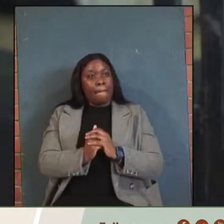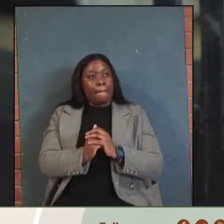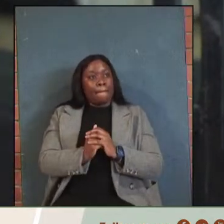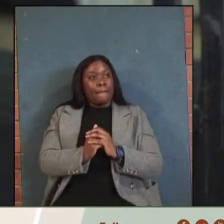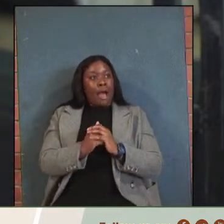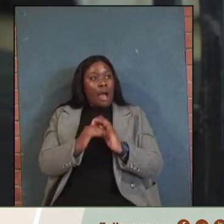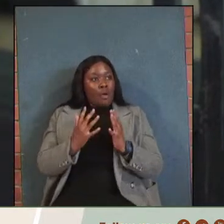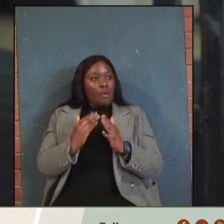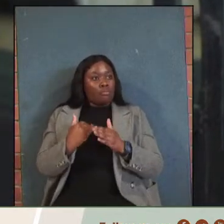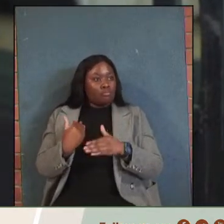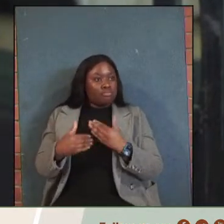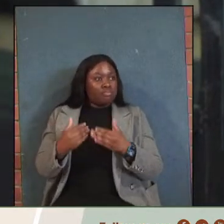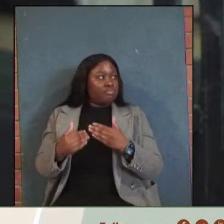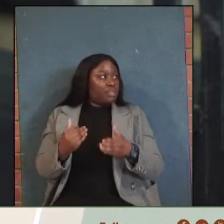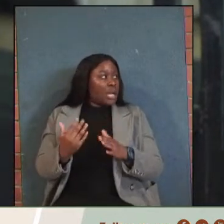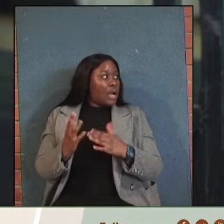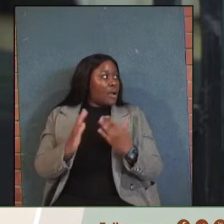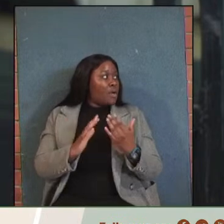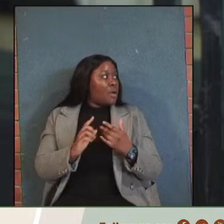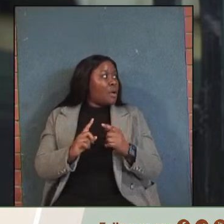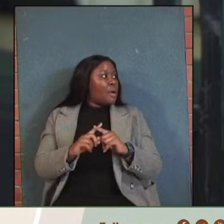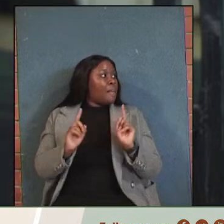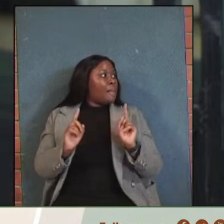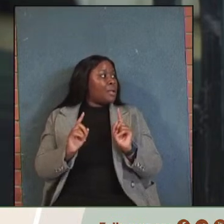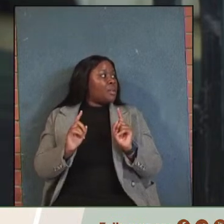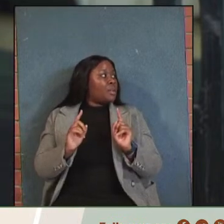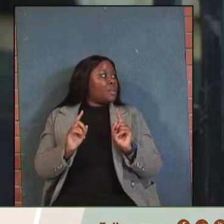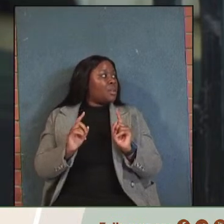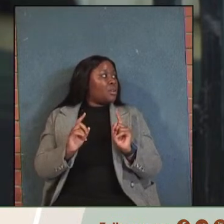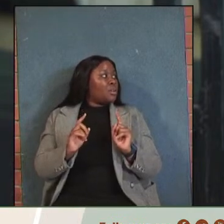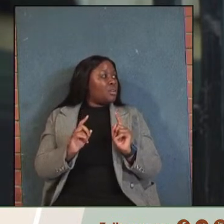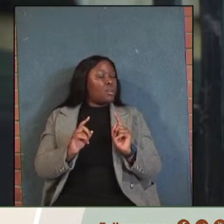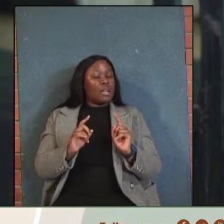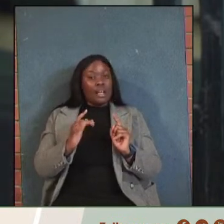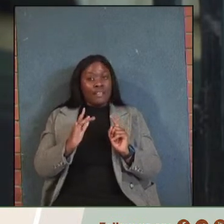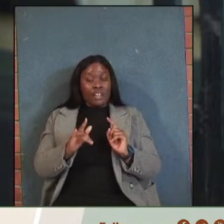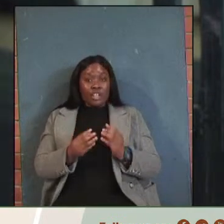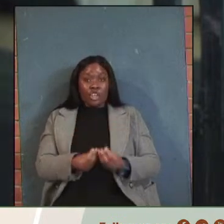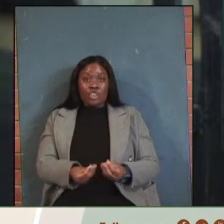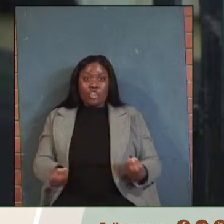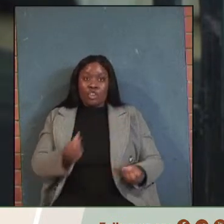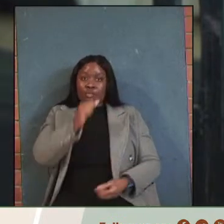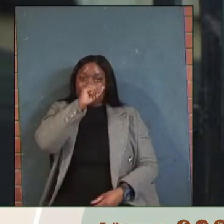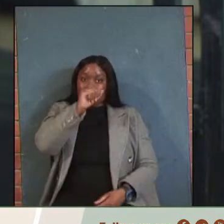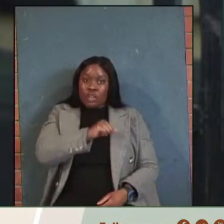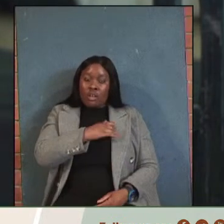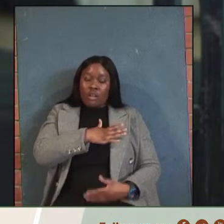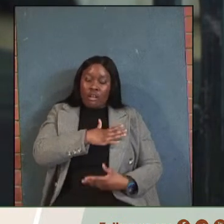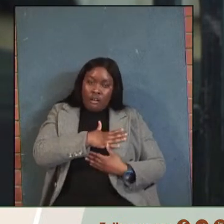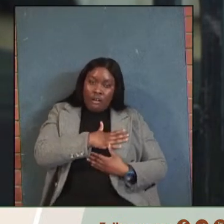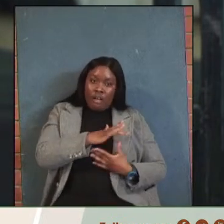on going? But what will keep going is our love for the children. But if you look at the